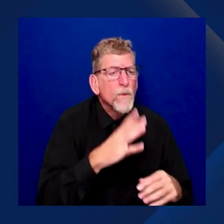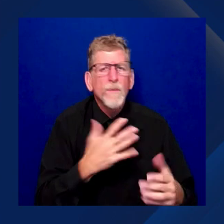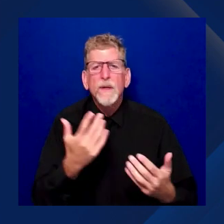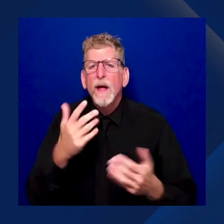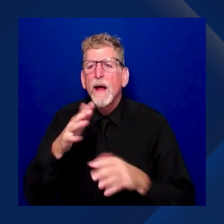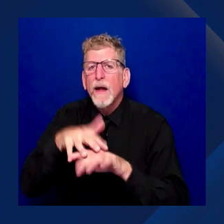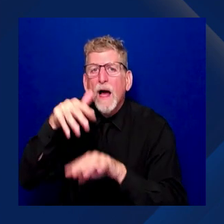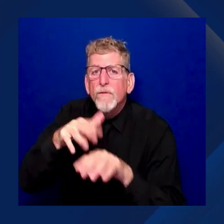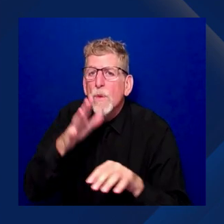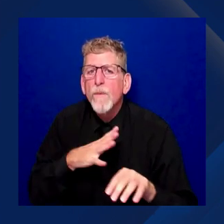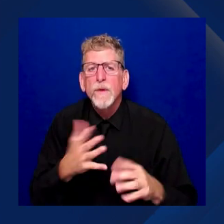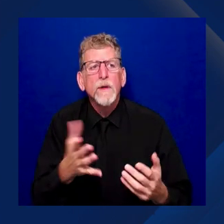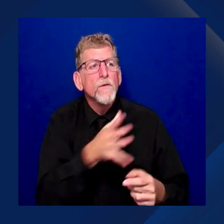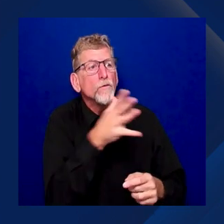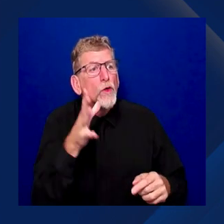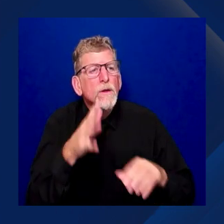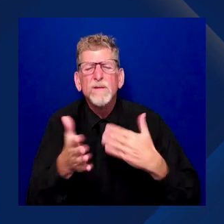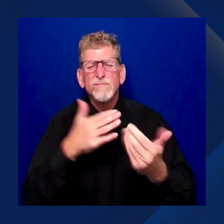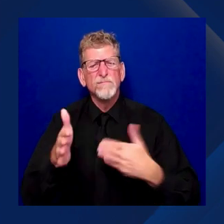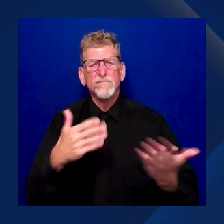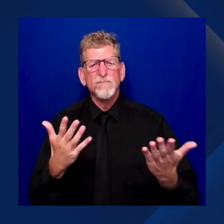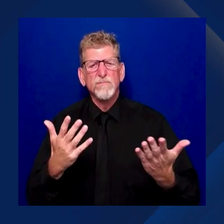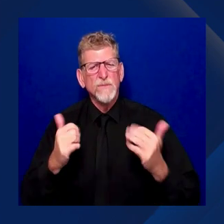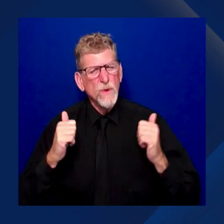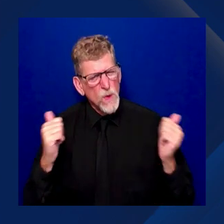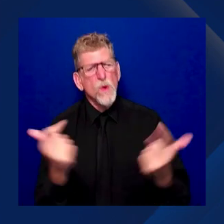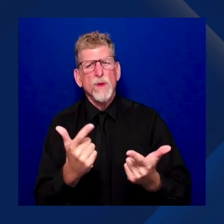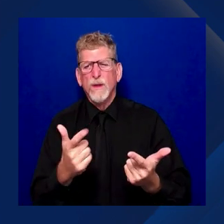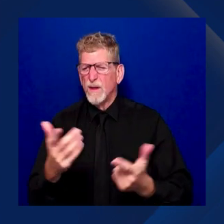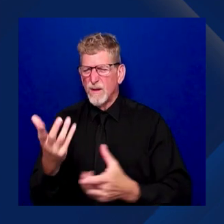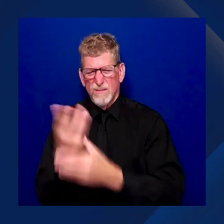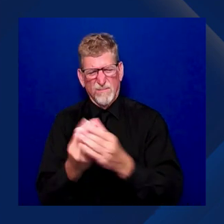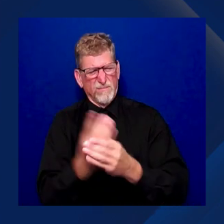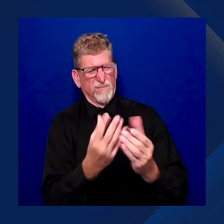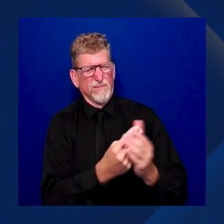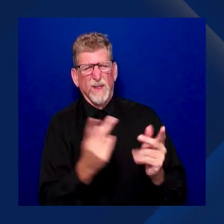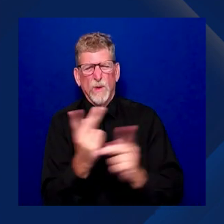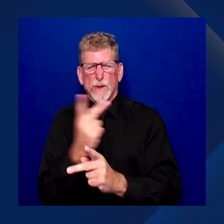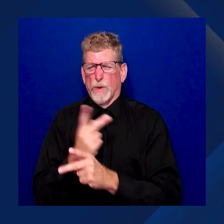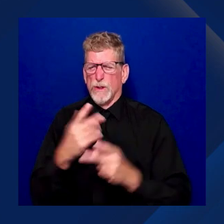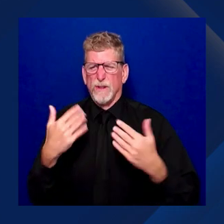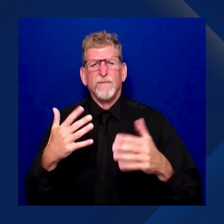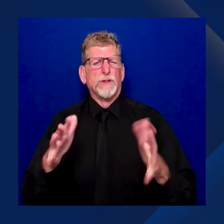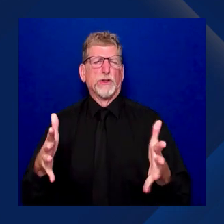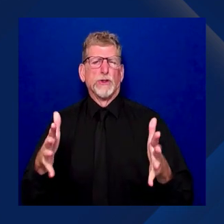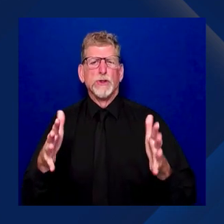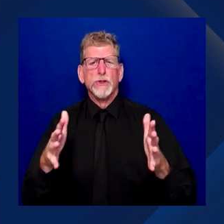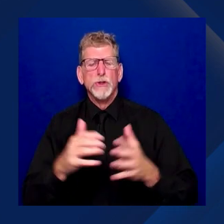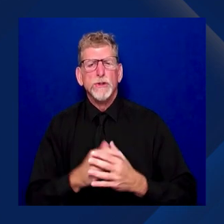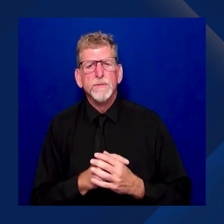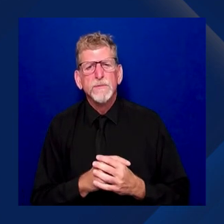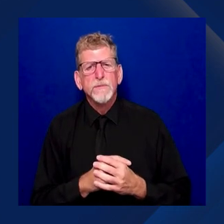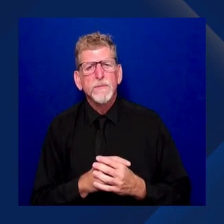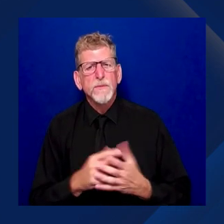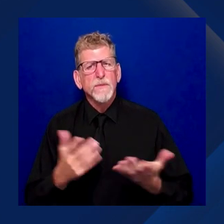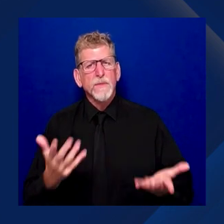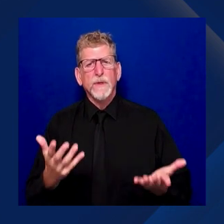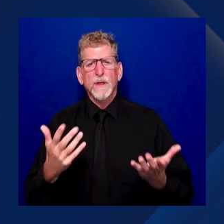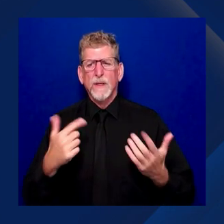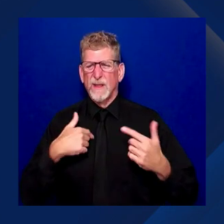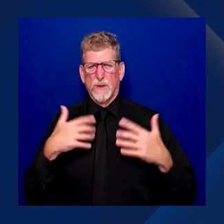areas are more likely to die or be left scared or scarred from